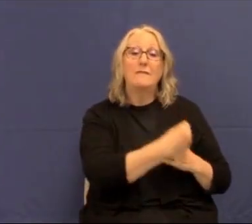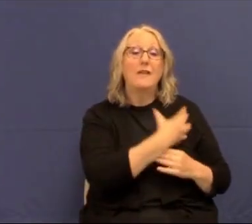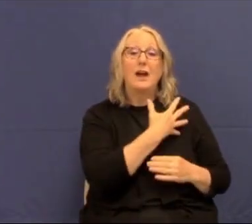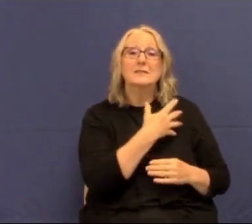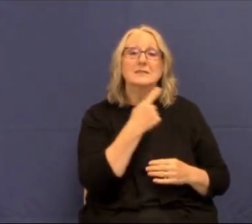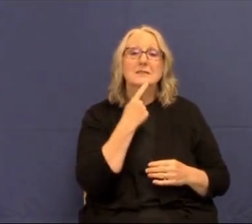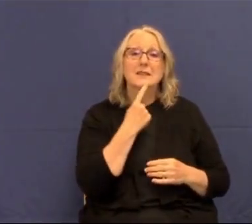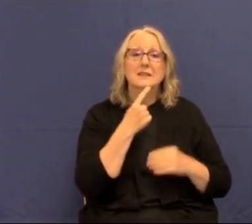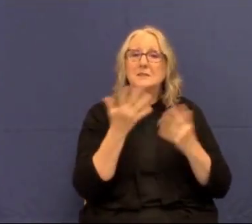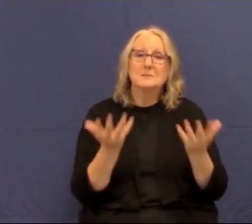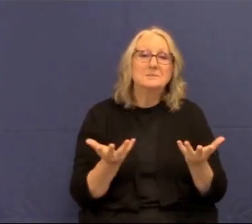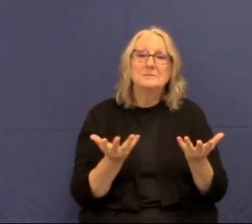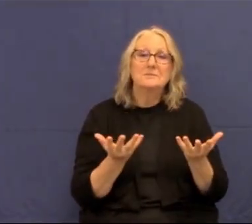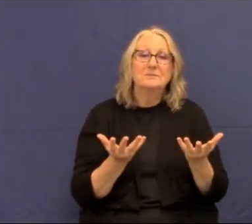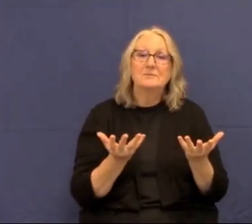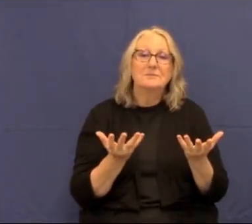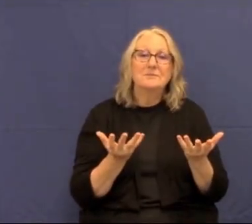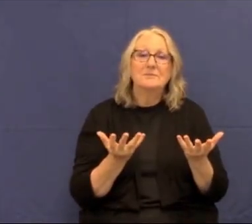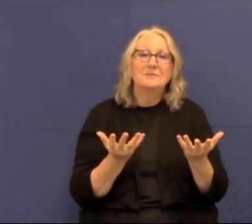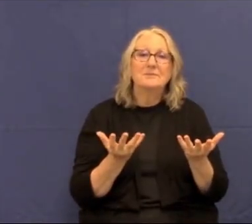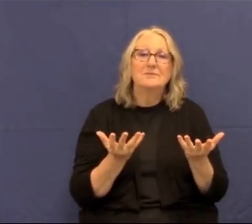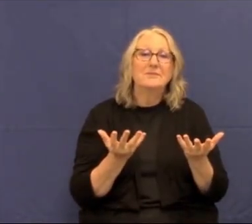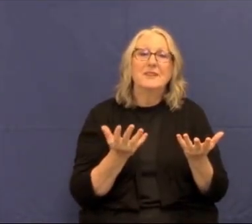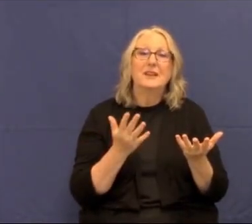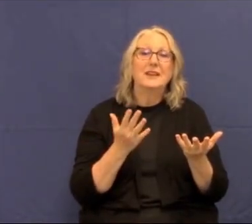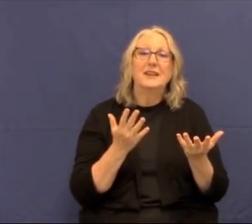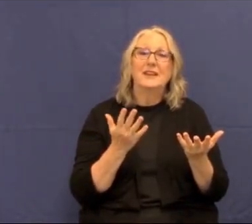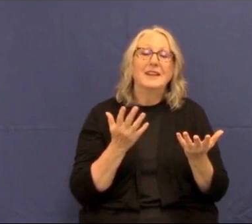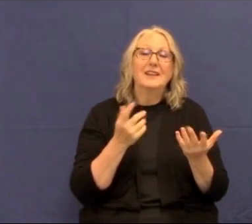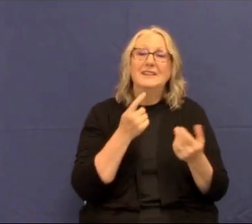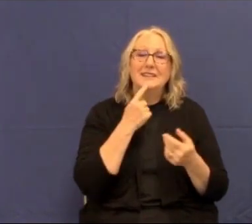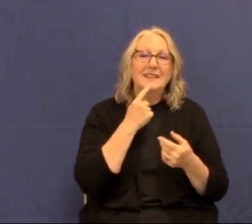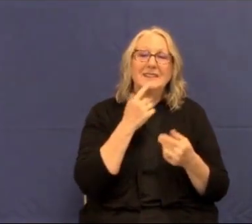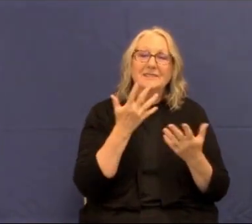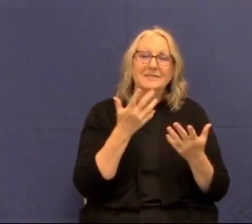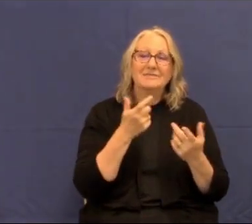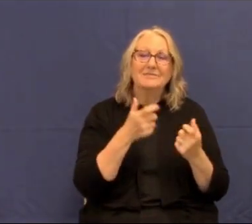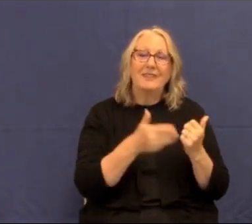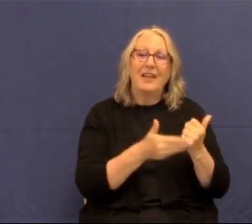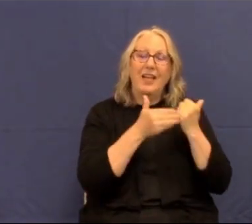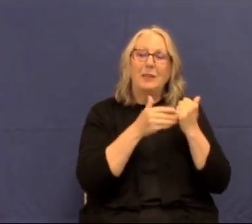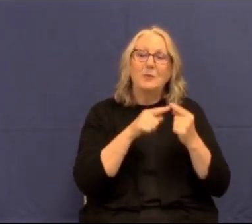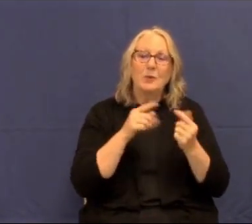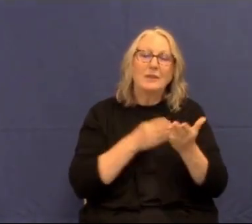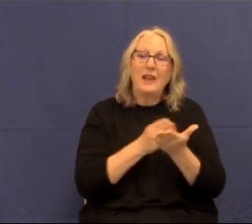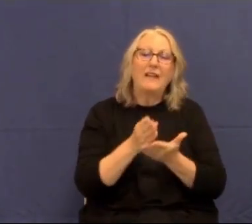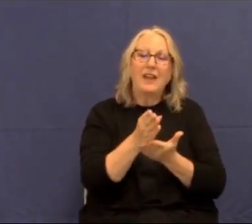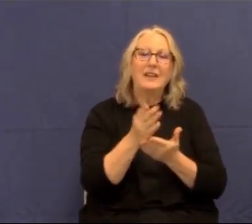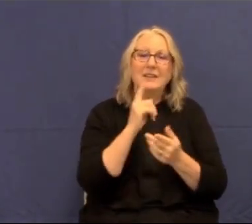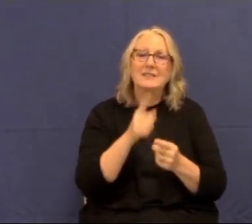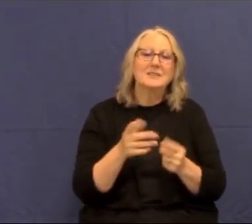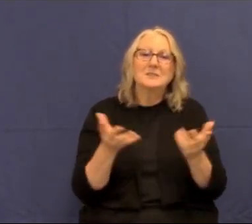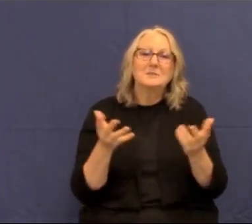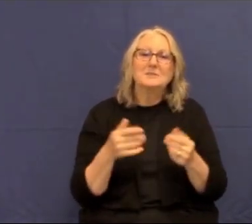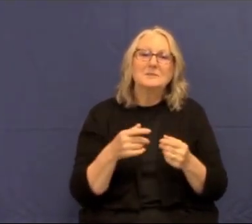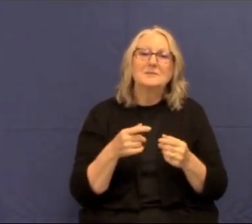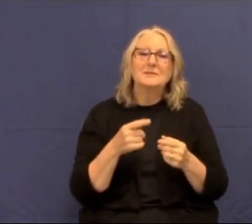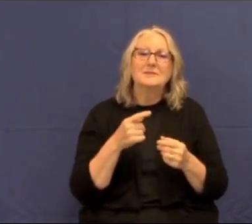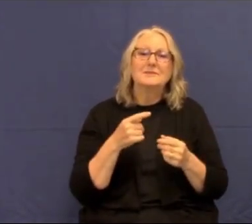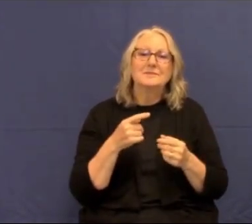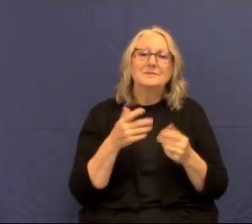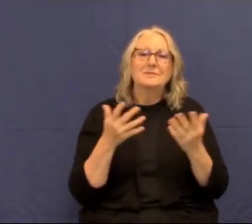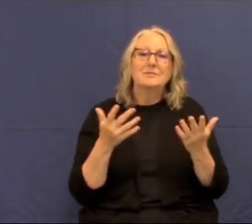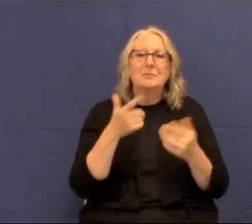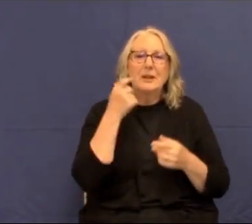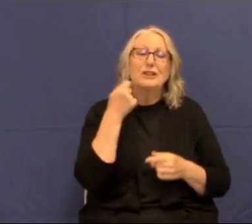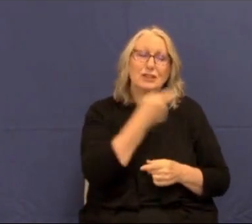and the advice that I'm giving is just simply the advice that my wife has given me to kind of help, navigate this,